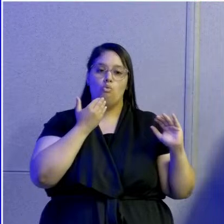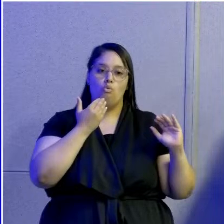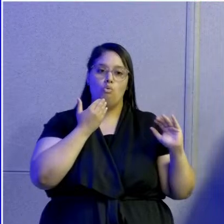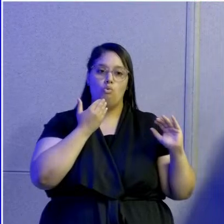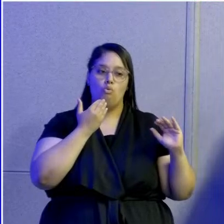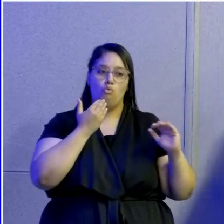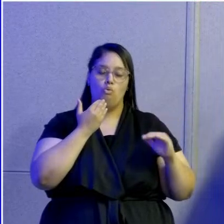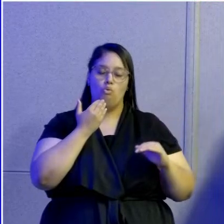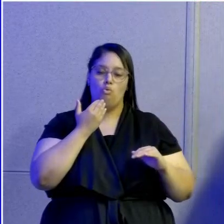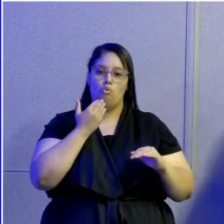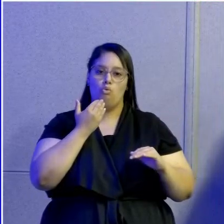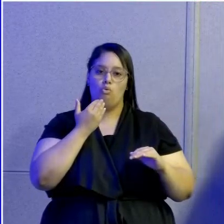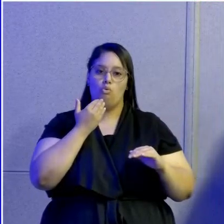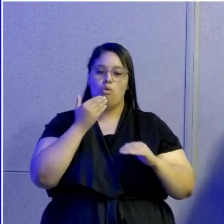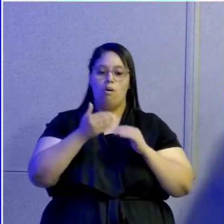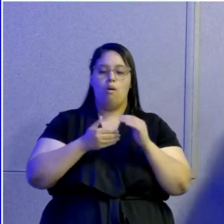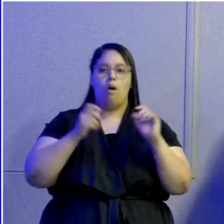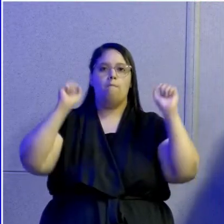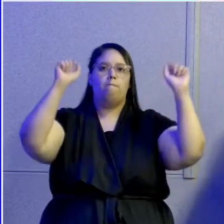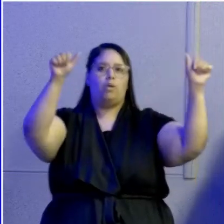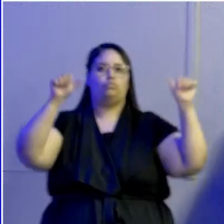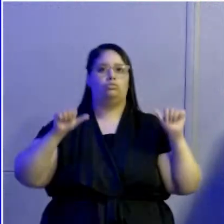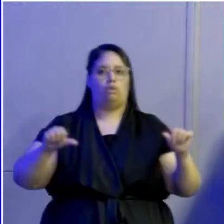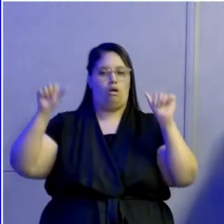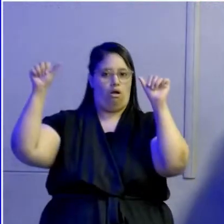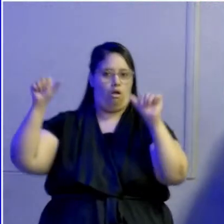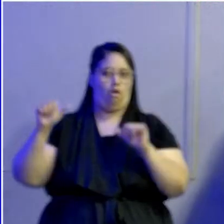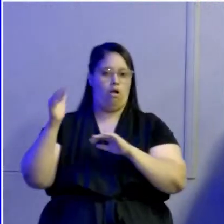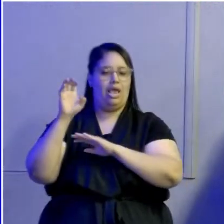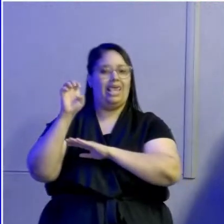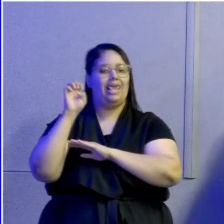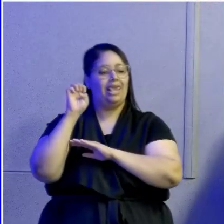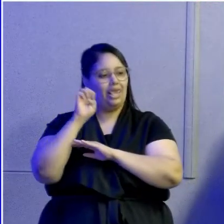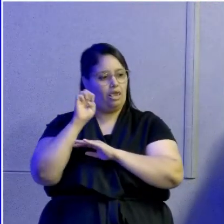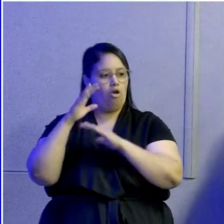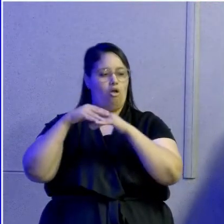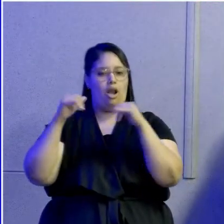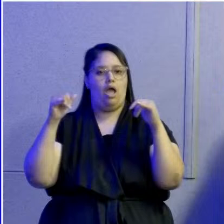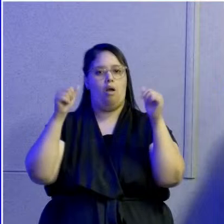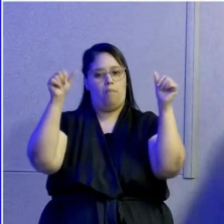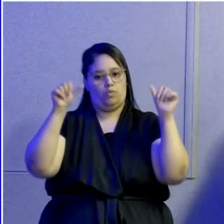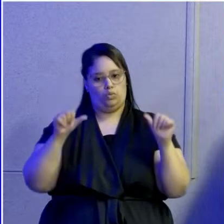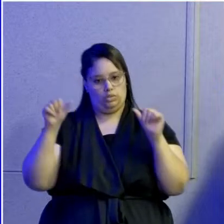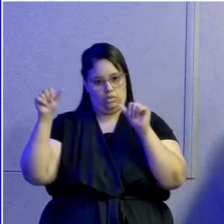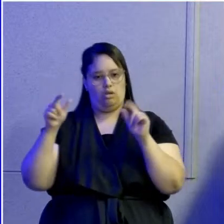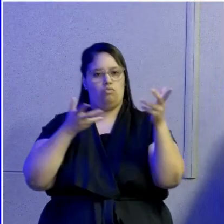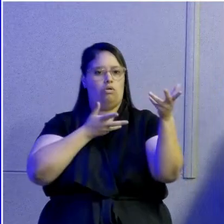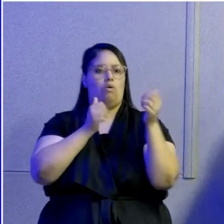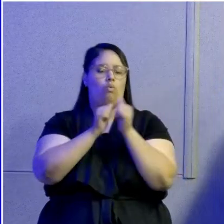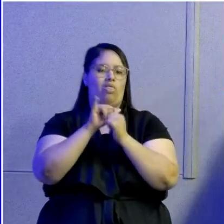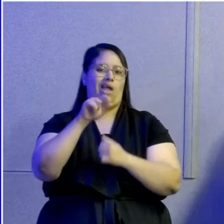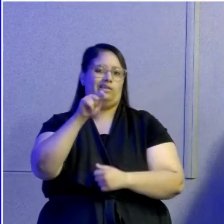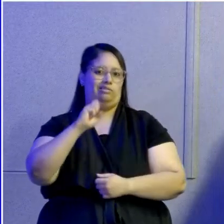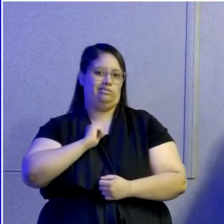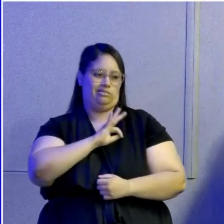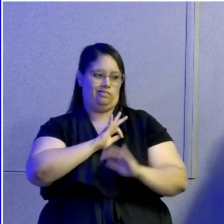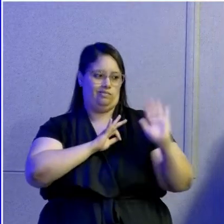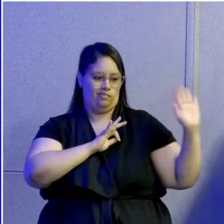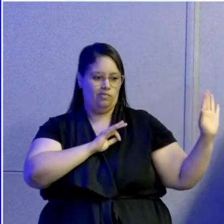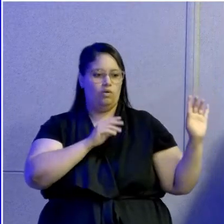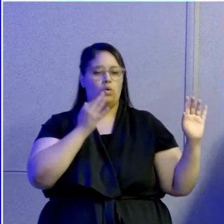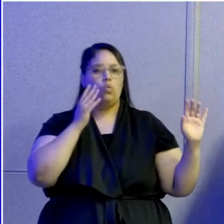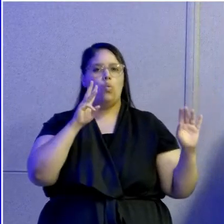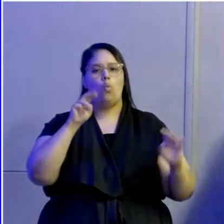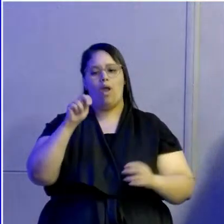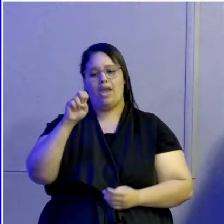who have poster presentations, remember it's e-posters, so if you could also just liaise with our IT people,